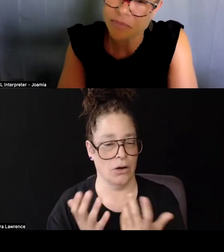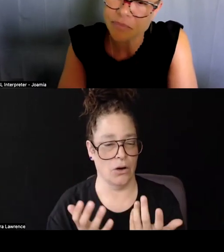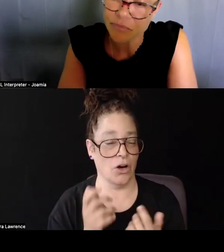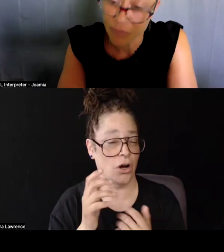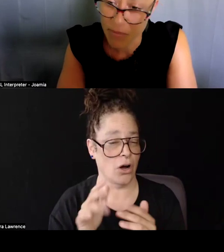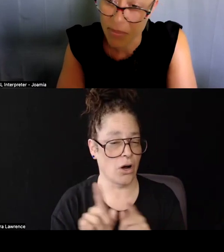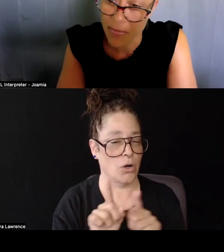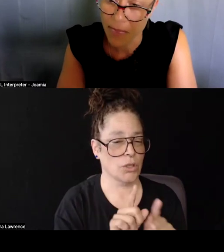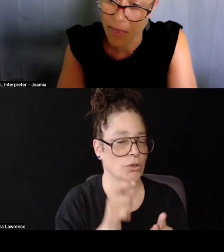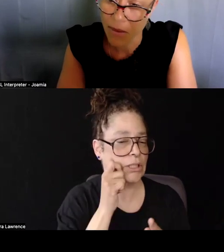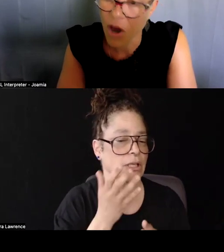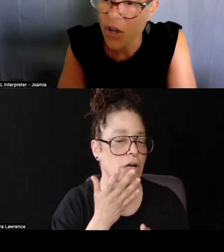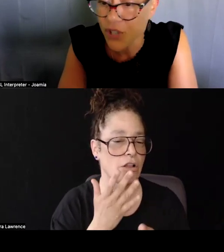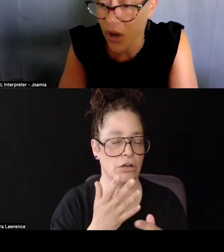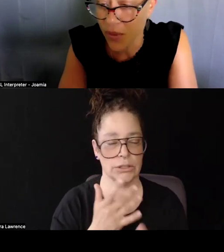awareness.